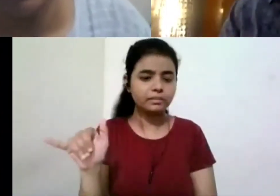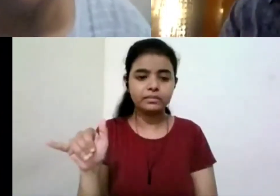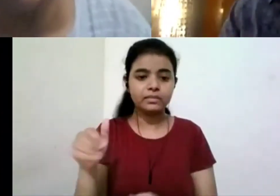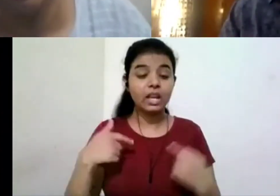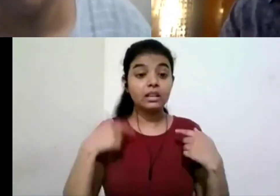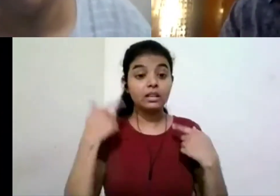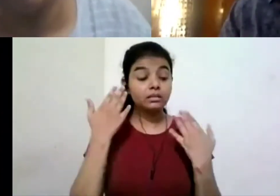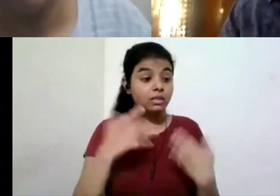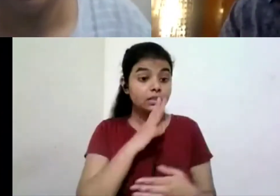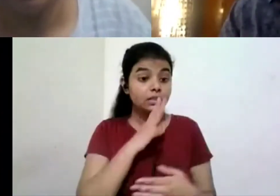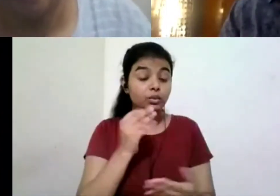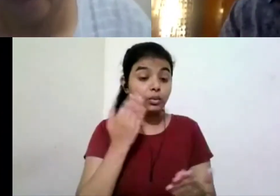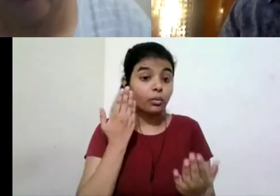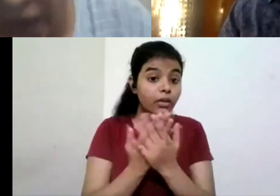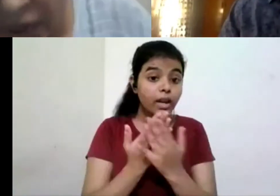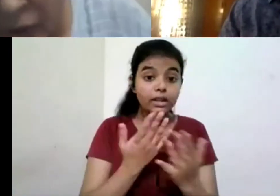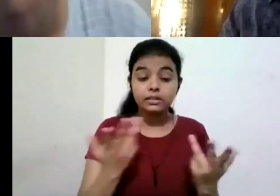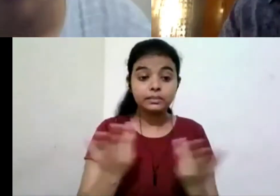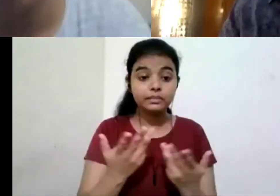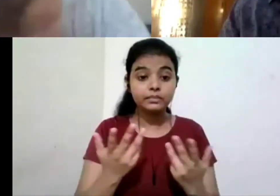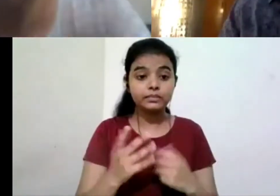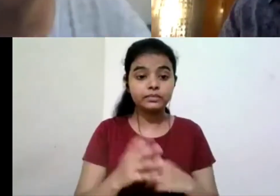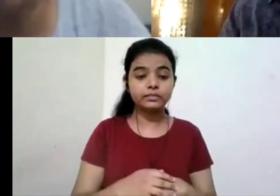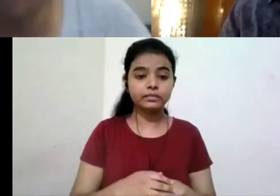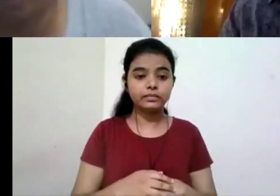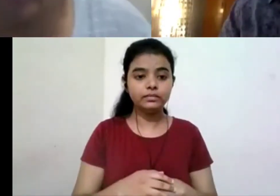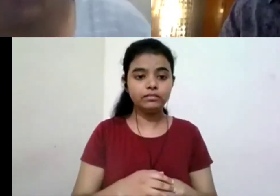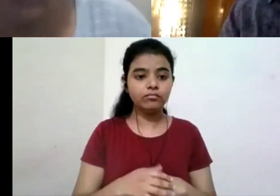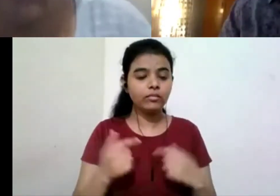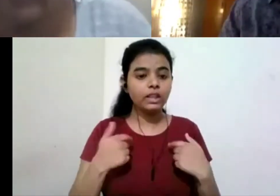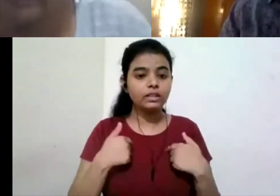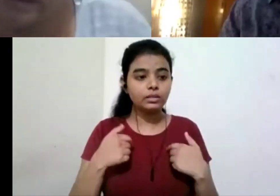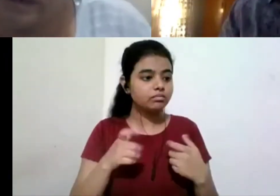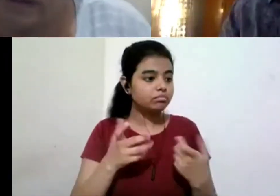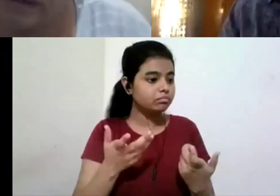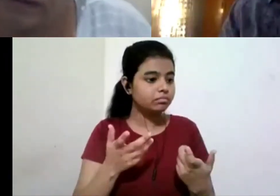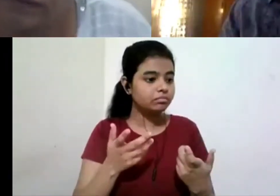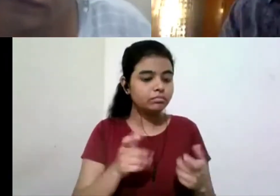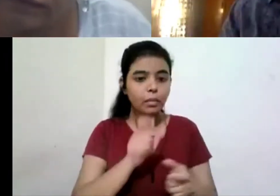embodiment itself a route through which you are going to be